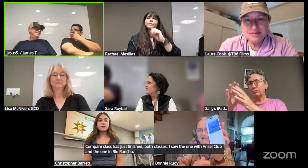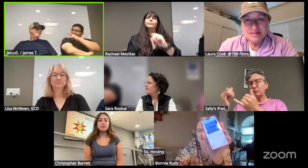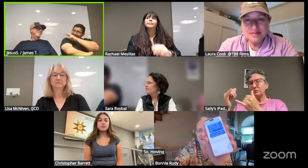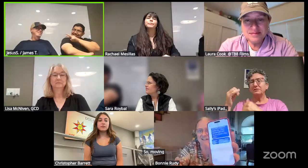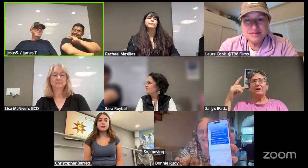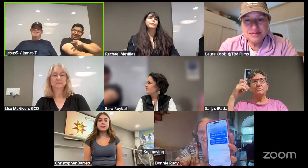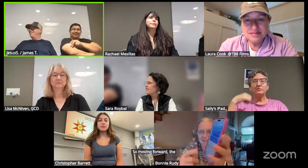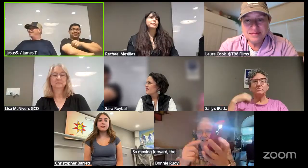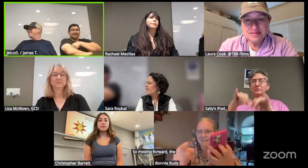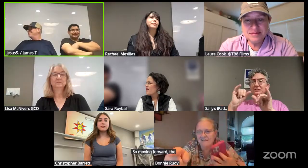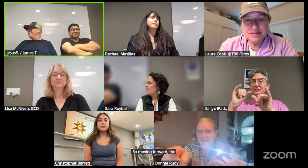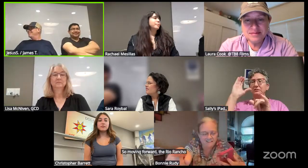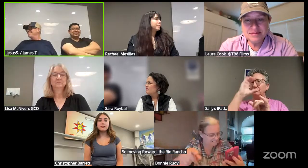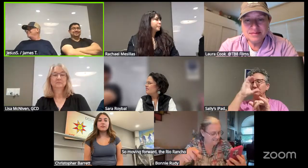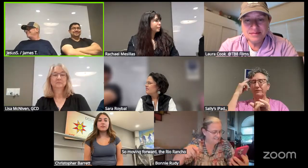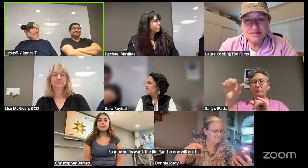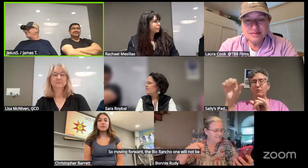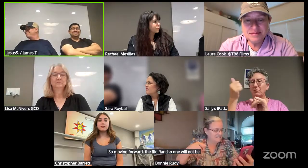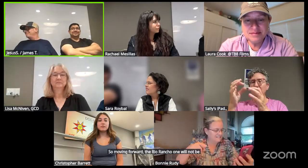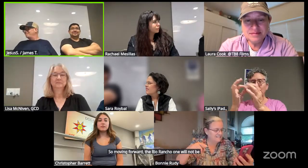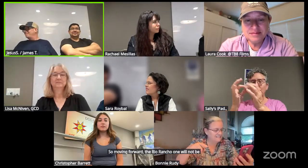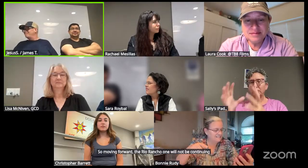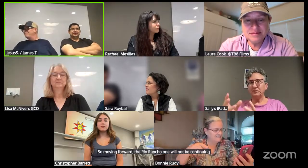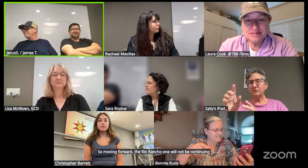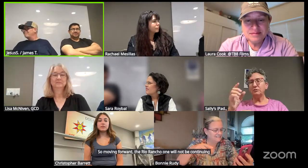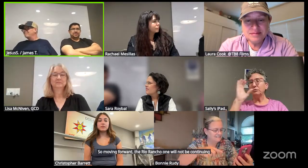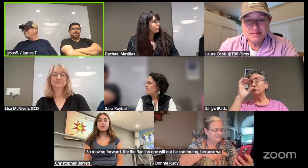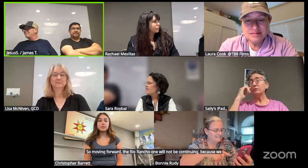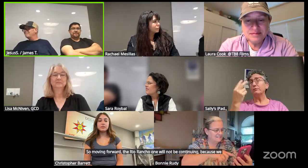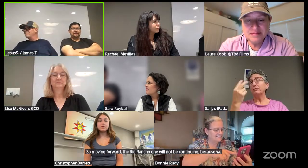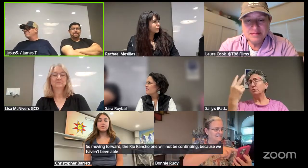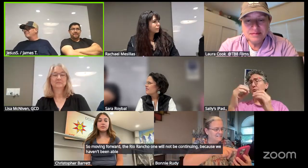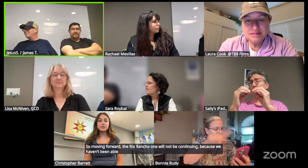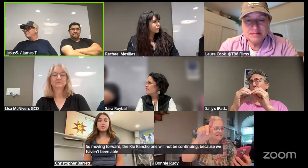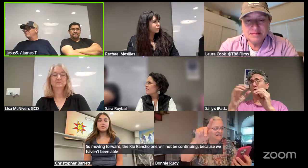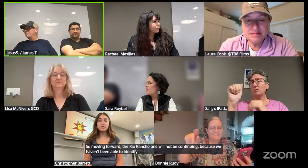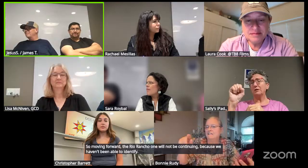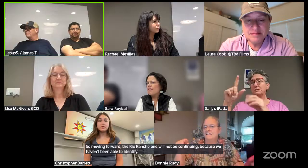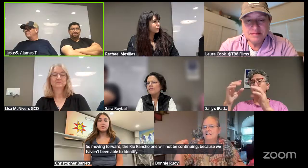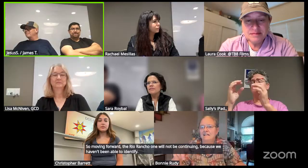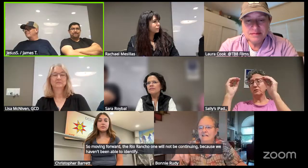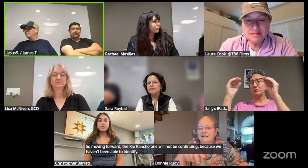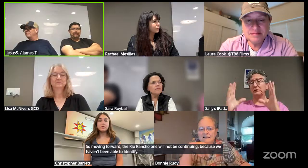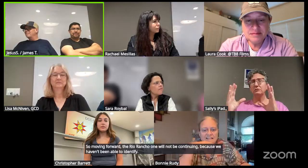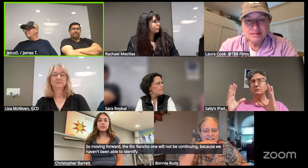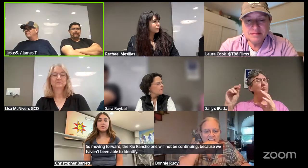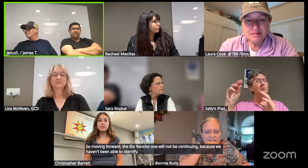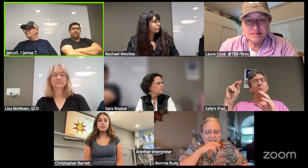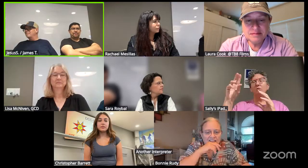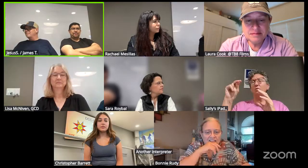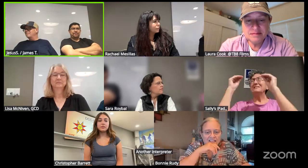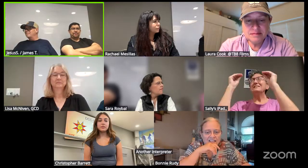the Rio Rancho one will not be continuing because we haven't been able to identify another interpreter for that,